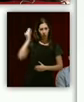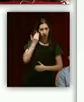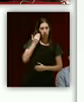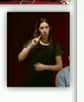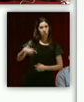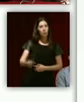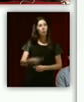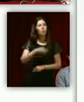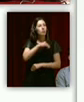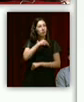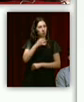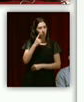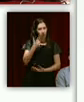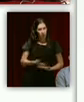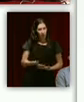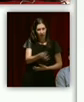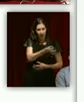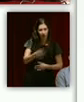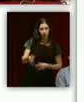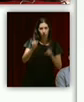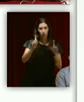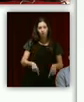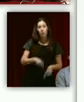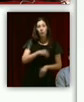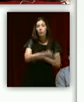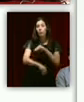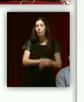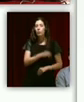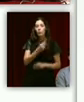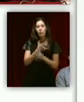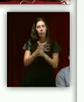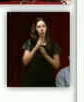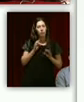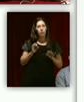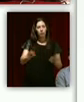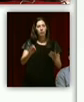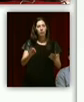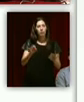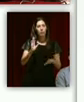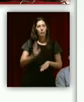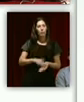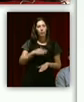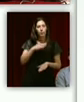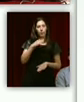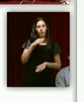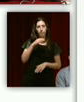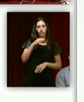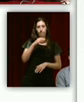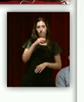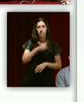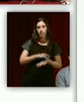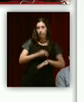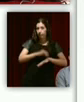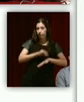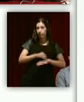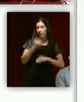restoration, and we've seen that the use of certain games for these